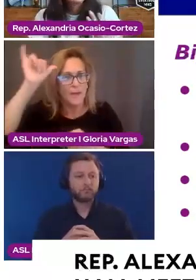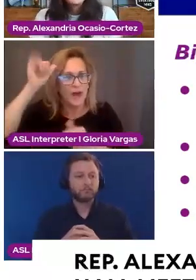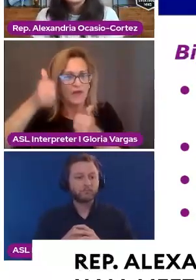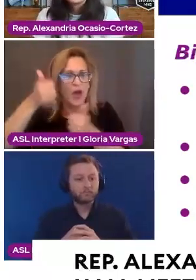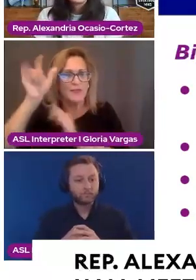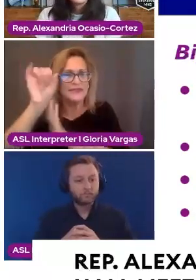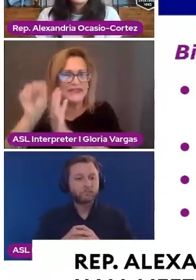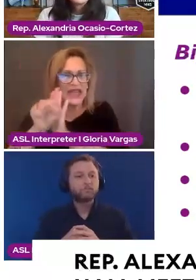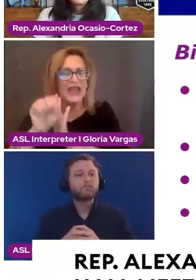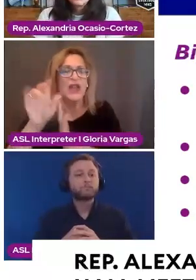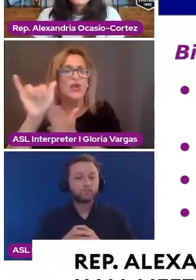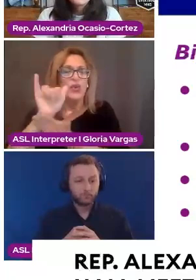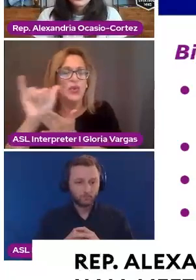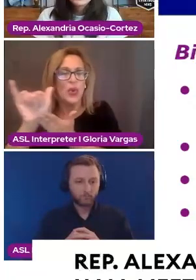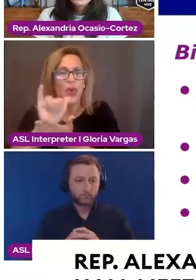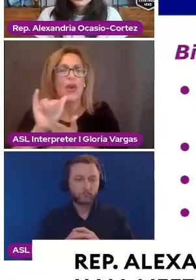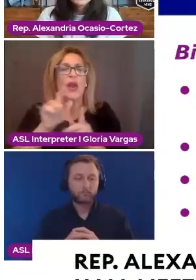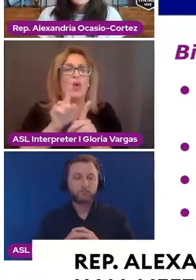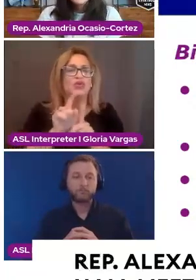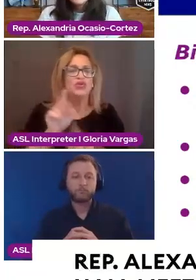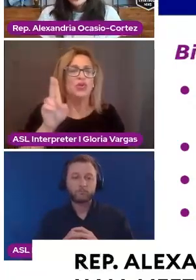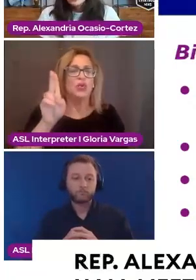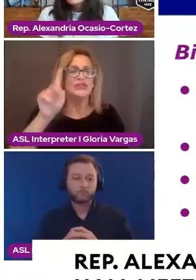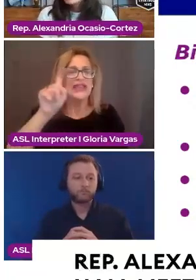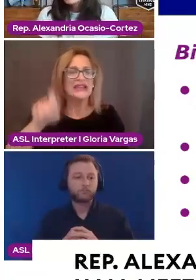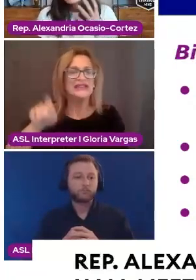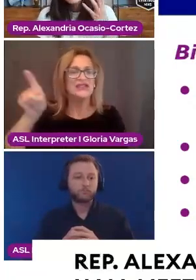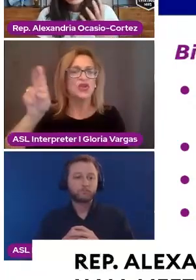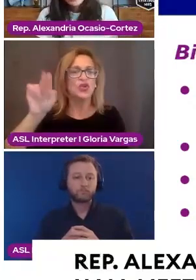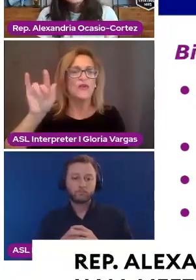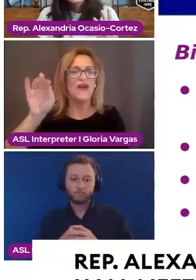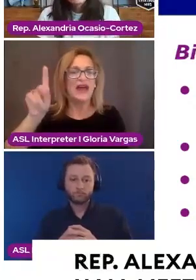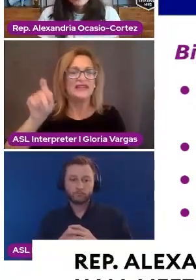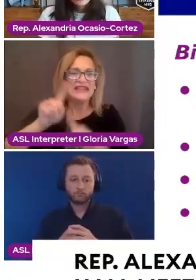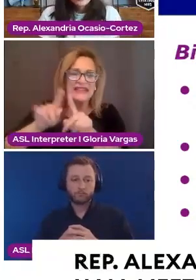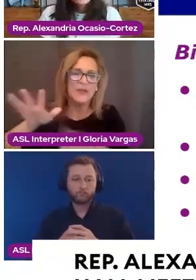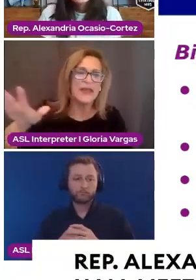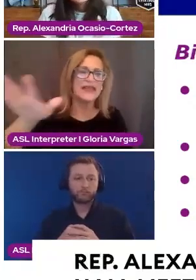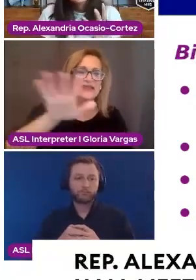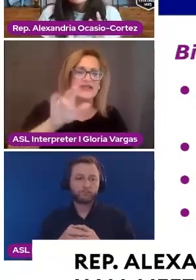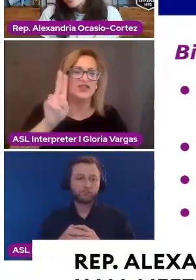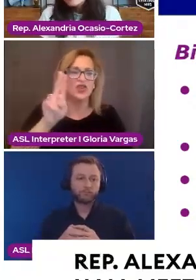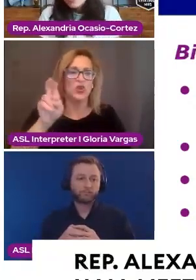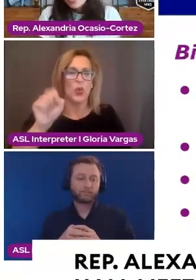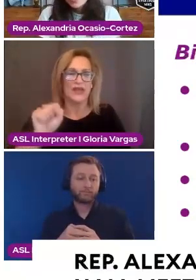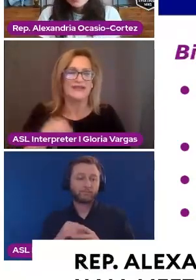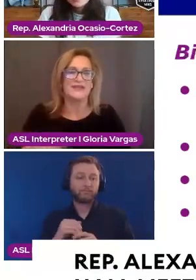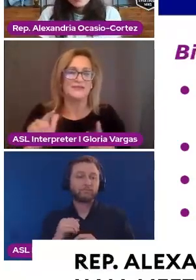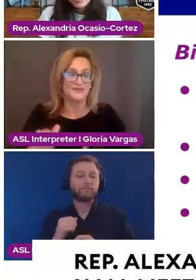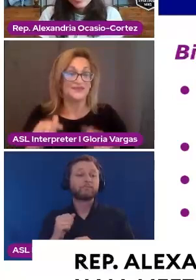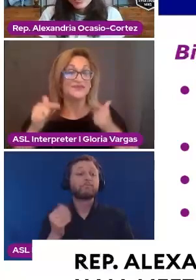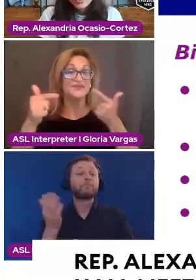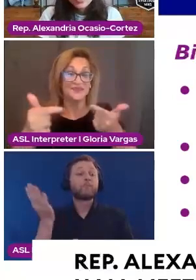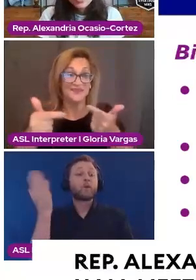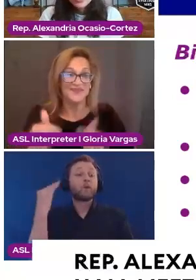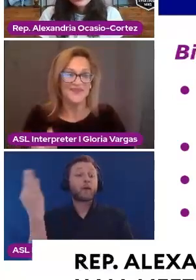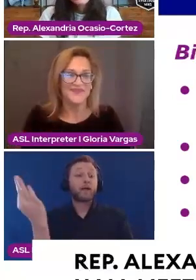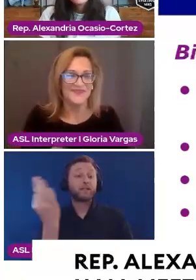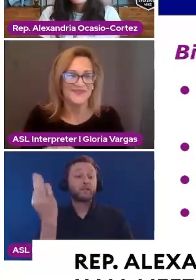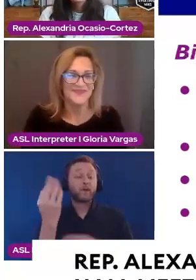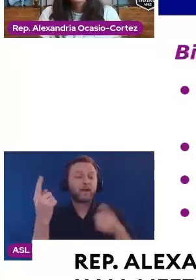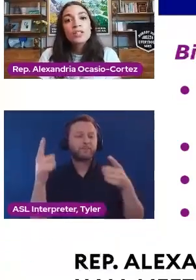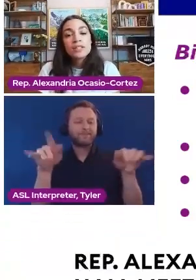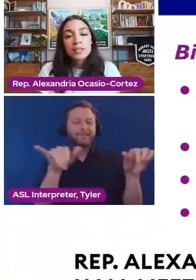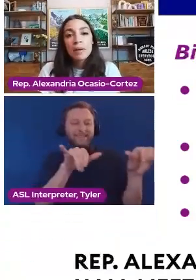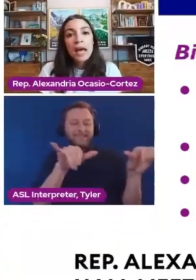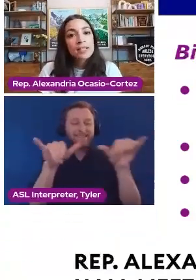many, many, many other places across the United States. Last Friday, the same day as the Supreme Court ruling,